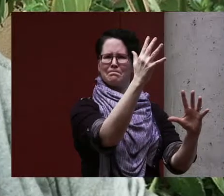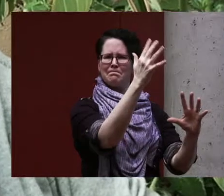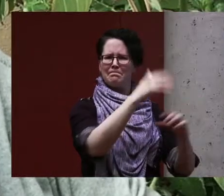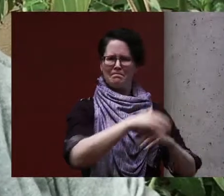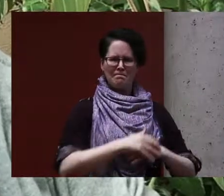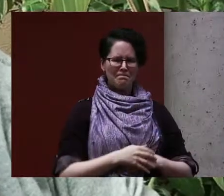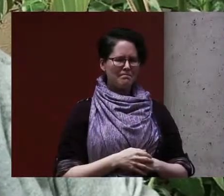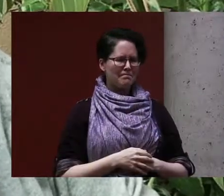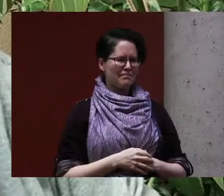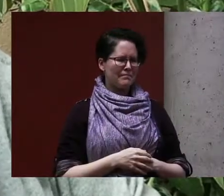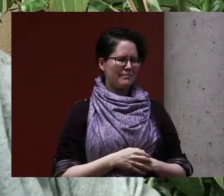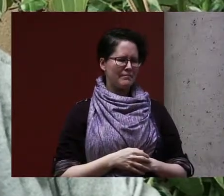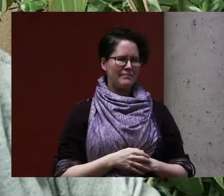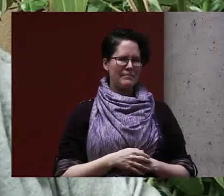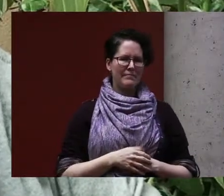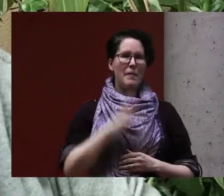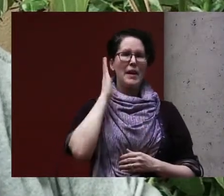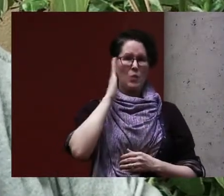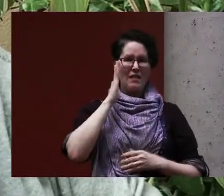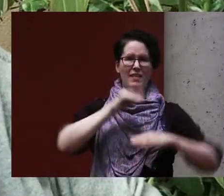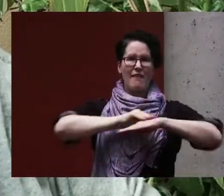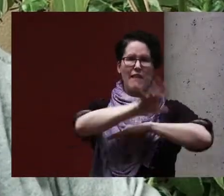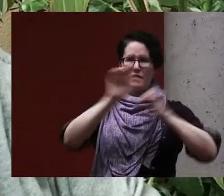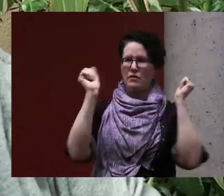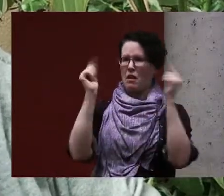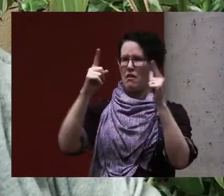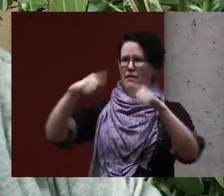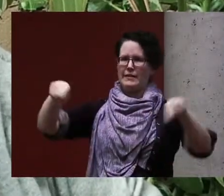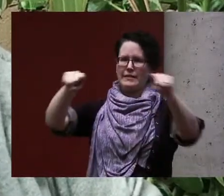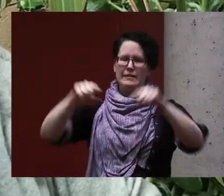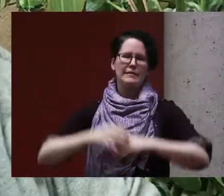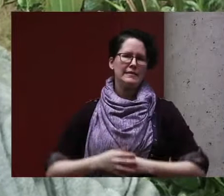misstep away for each and every one of us.